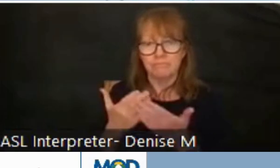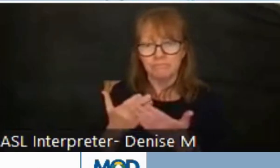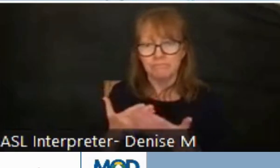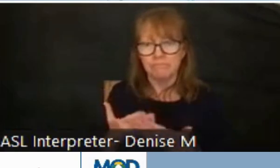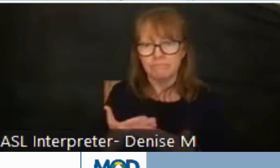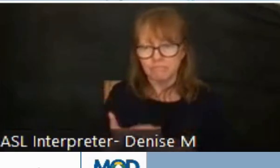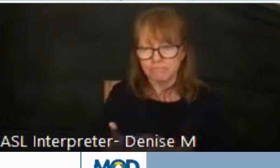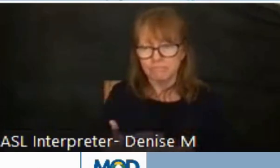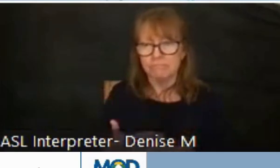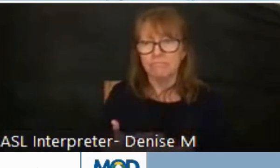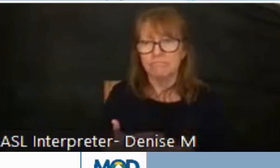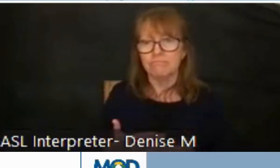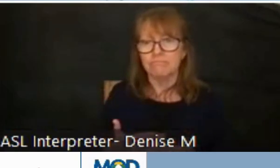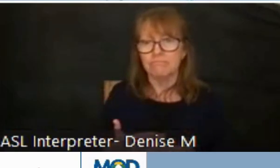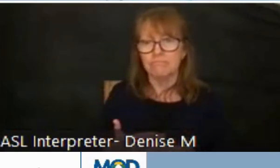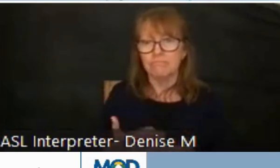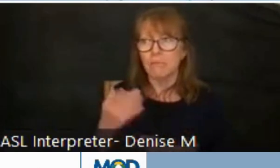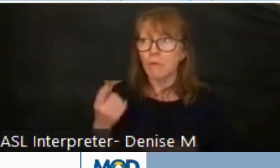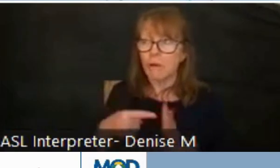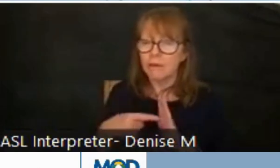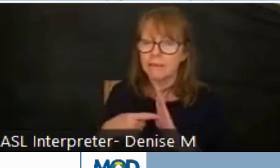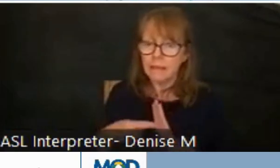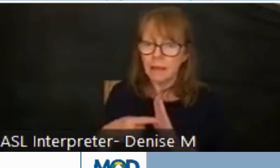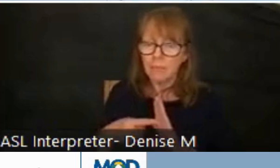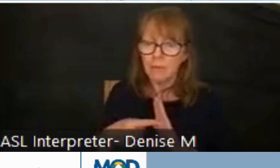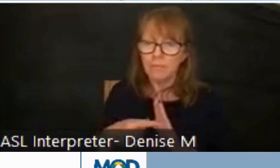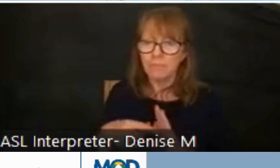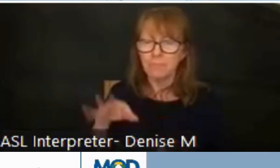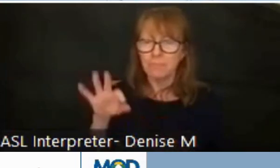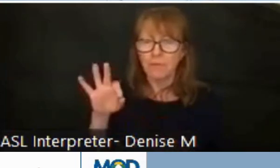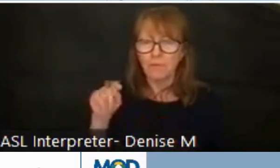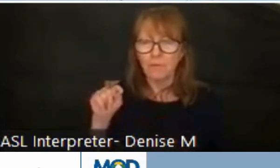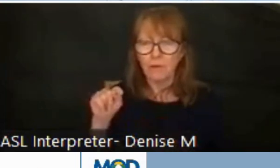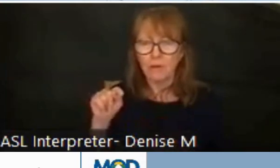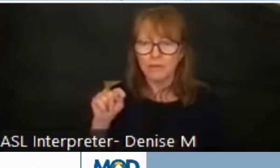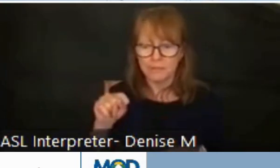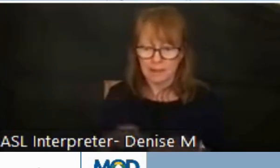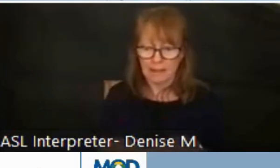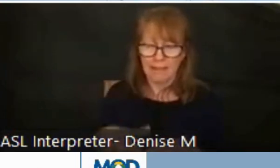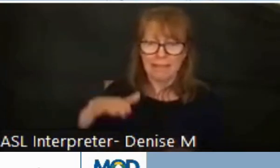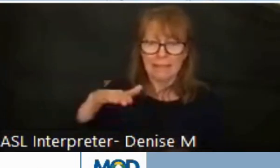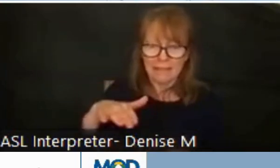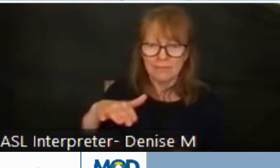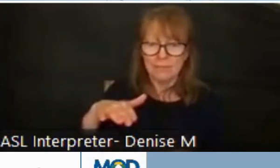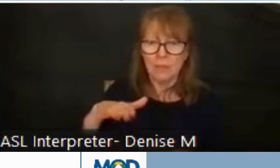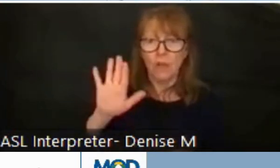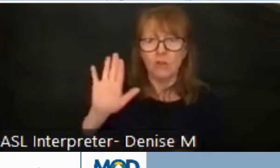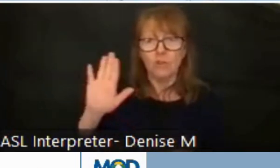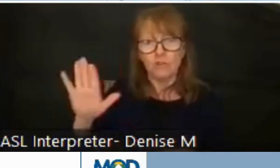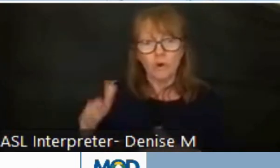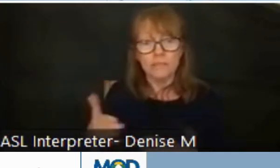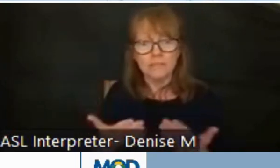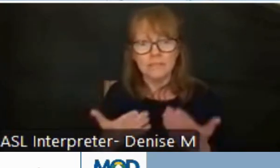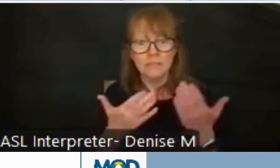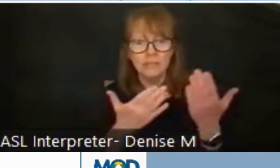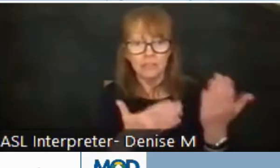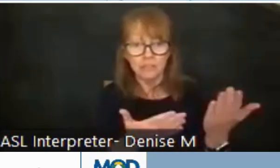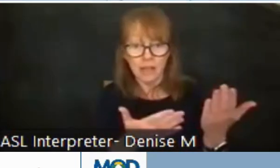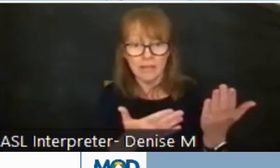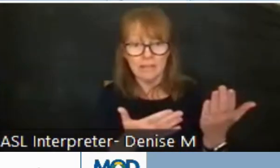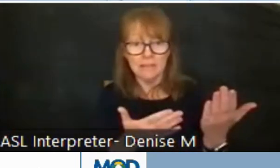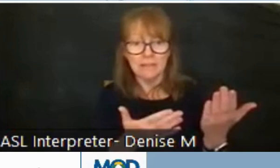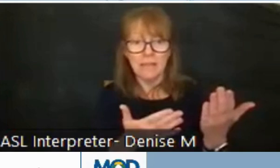example, I can only lift my foot 3 inches, and the garage you've suggested I use has a 5-inch